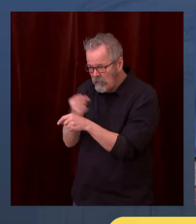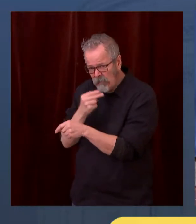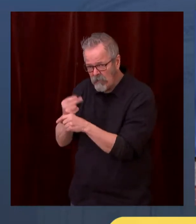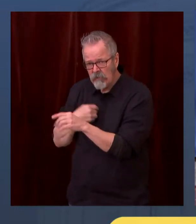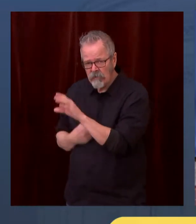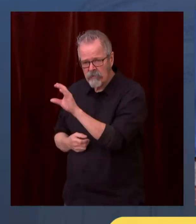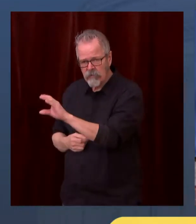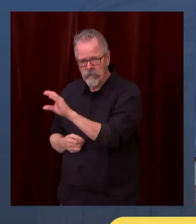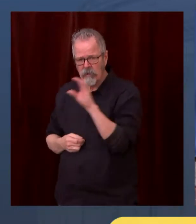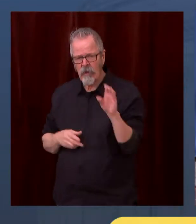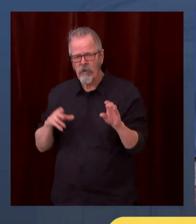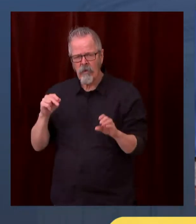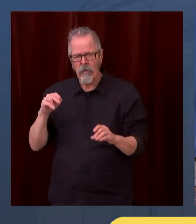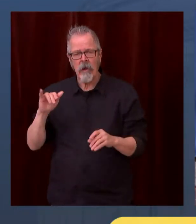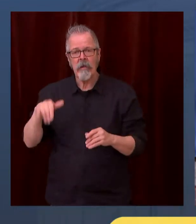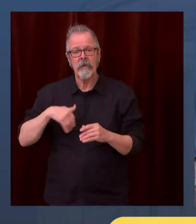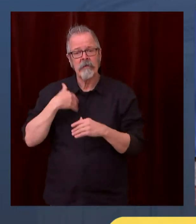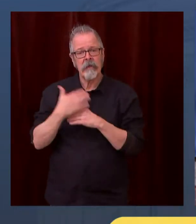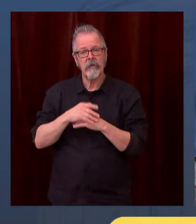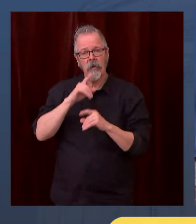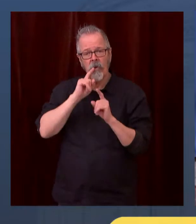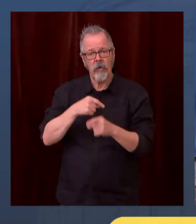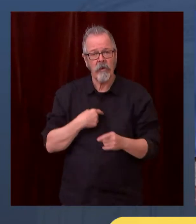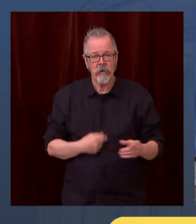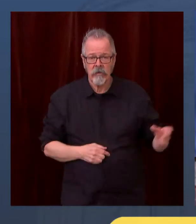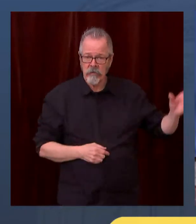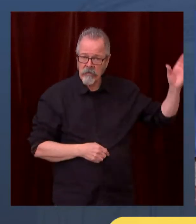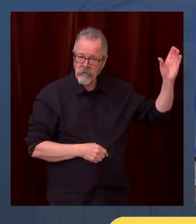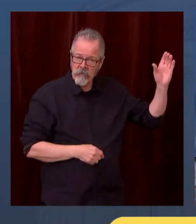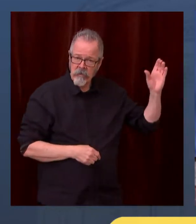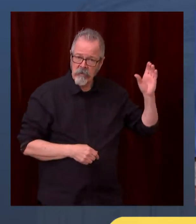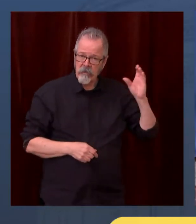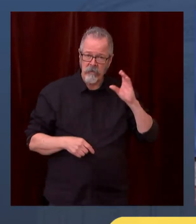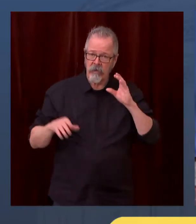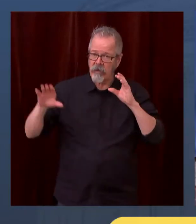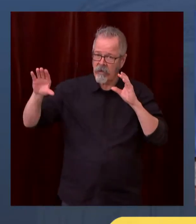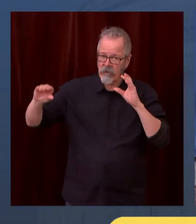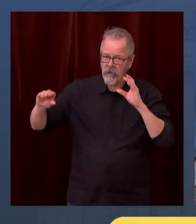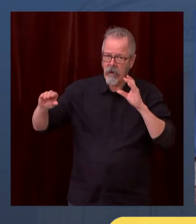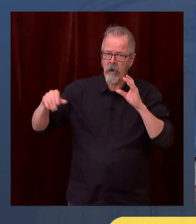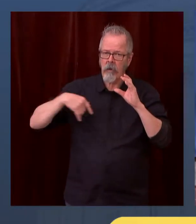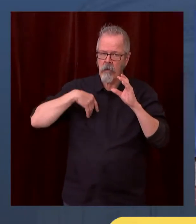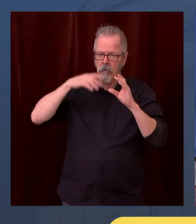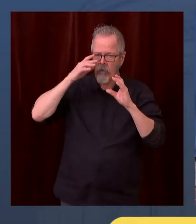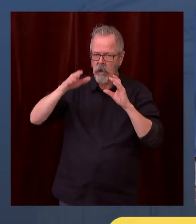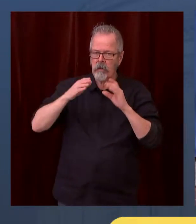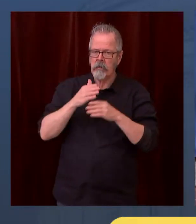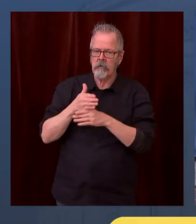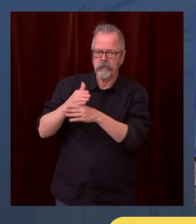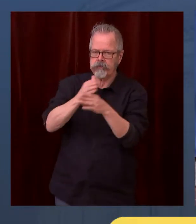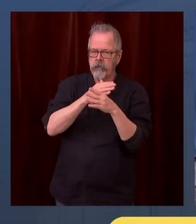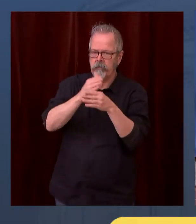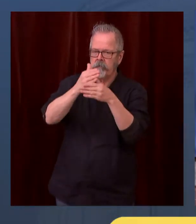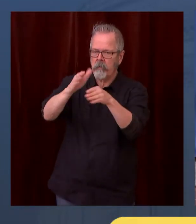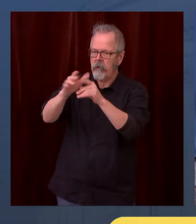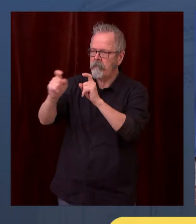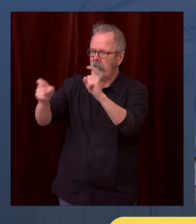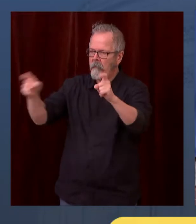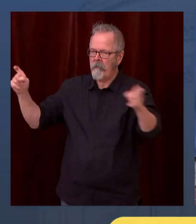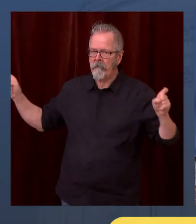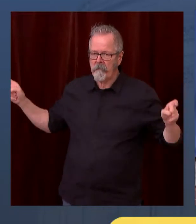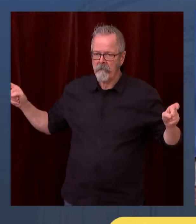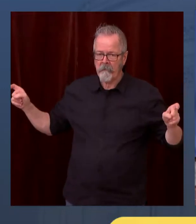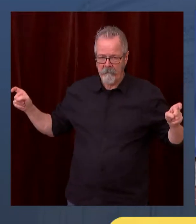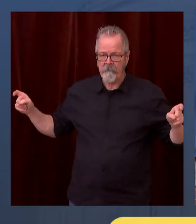an allocation, so in a sense it goes to the pool and then it's distributed as appropriate. Fortunately, I have